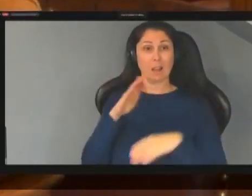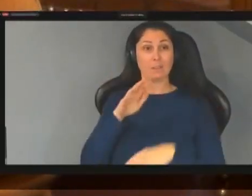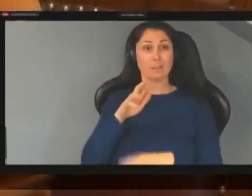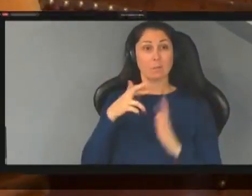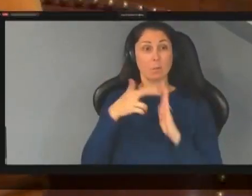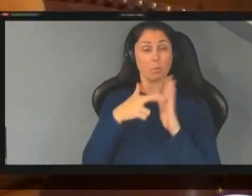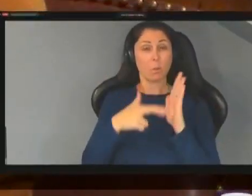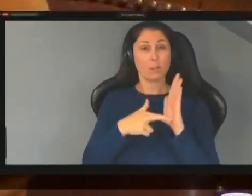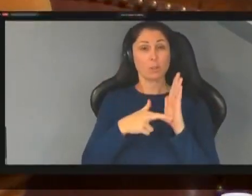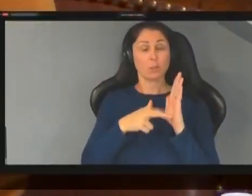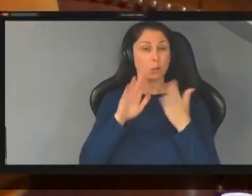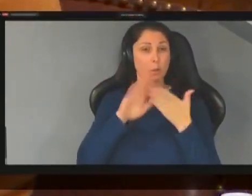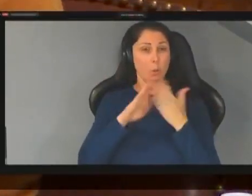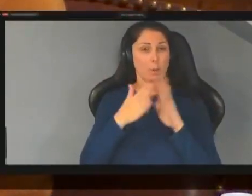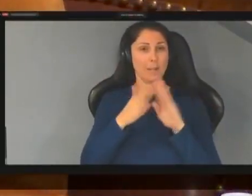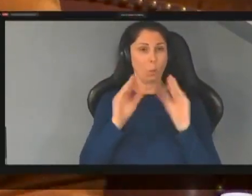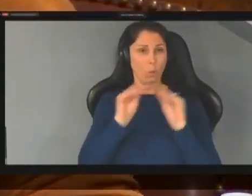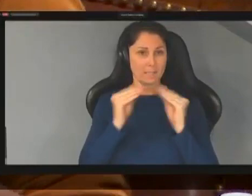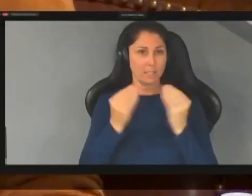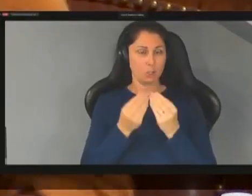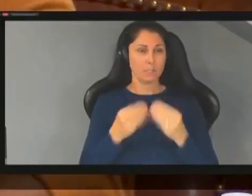community organizations.